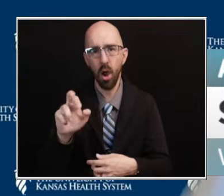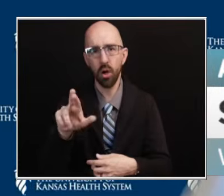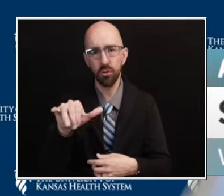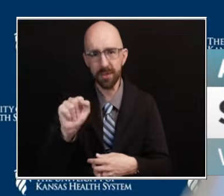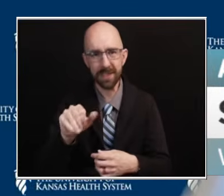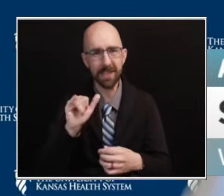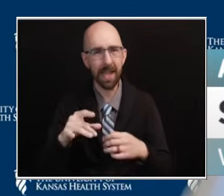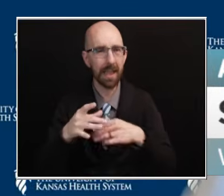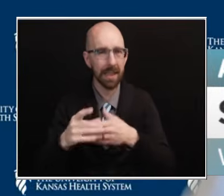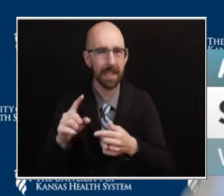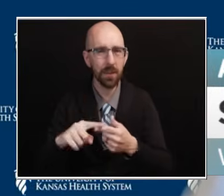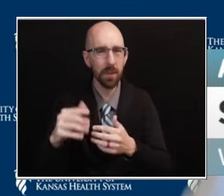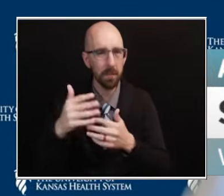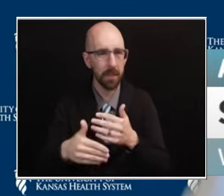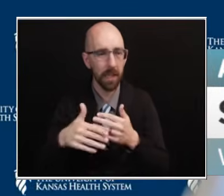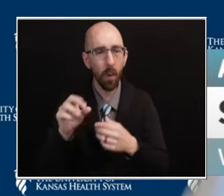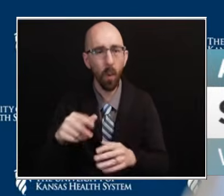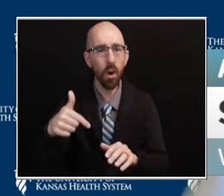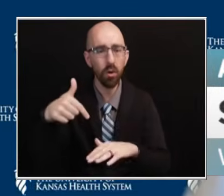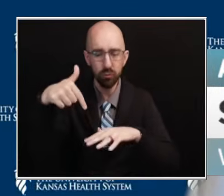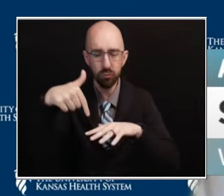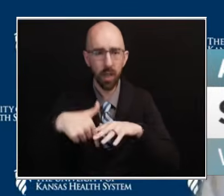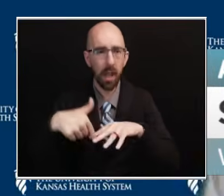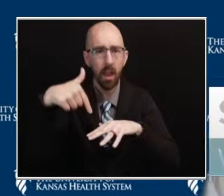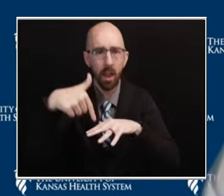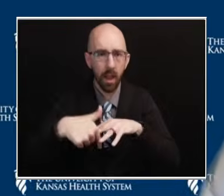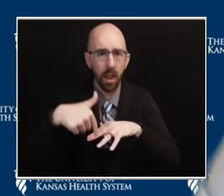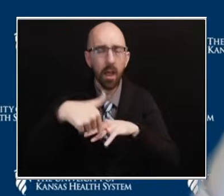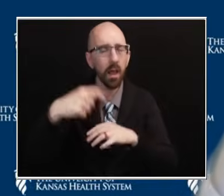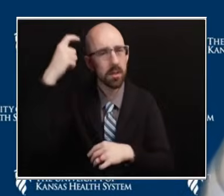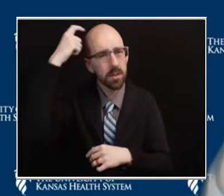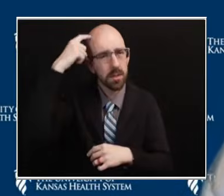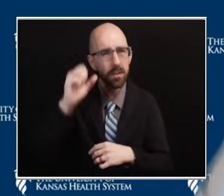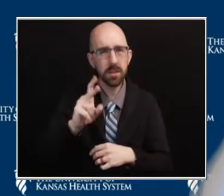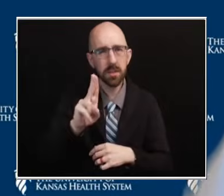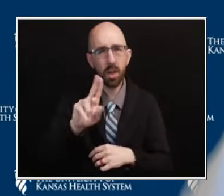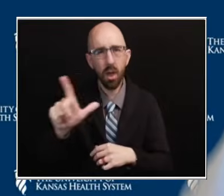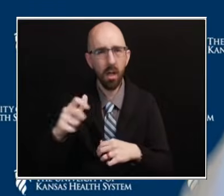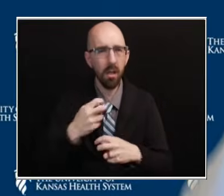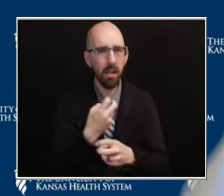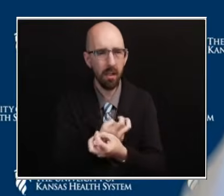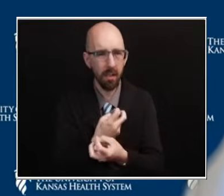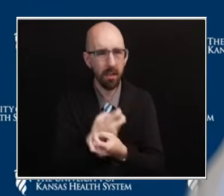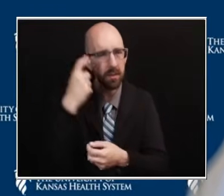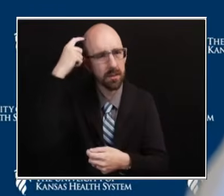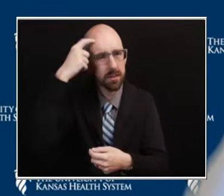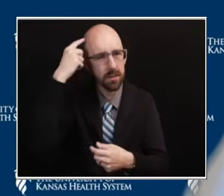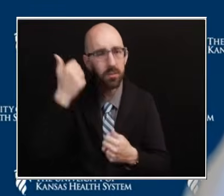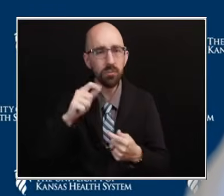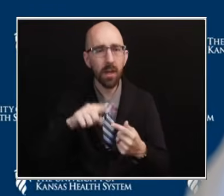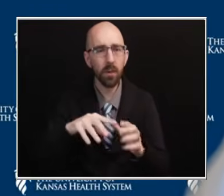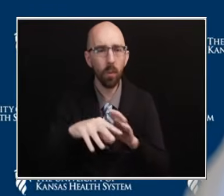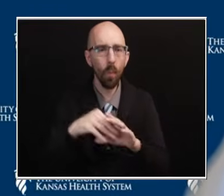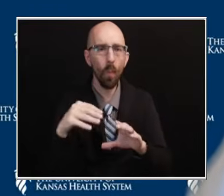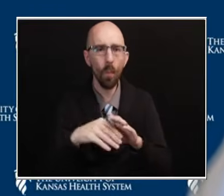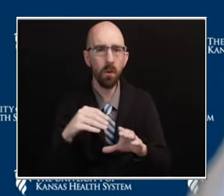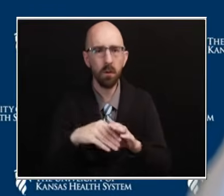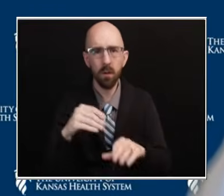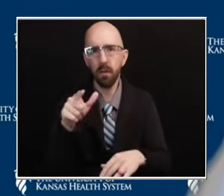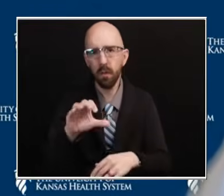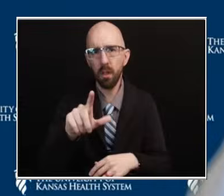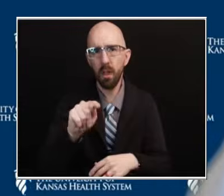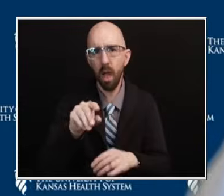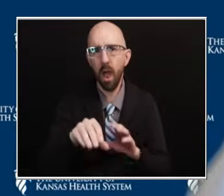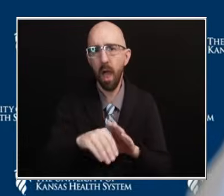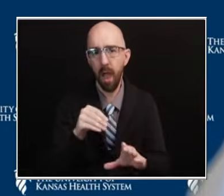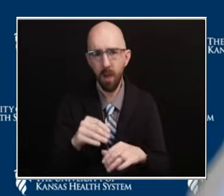or sometimes just drilling small holes through the skull and then using suction to pull the clots out. But in this case,